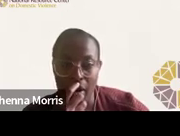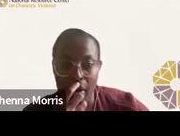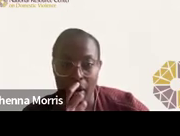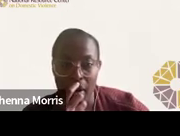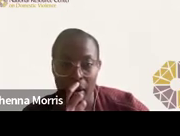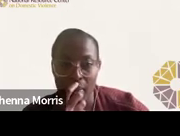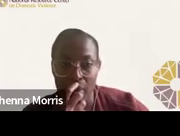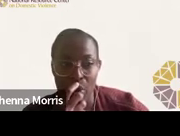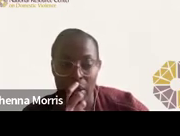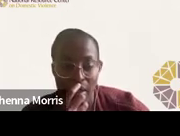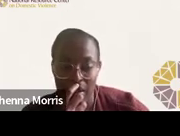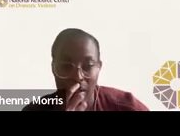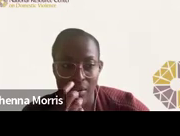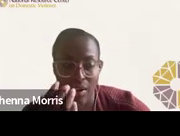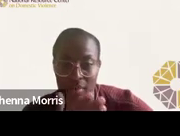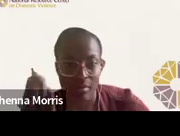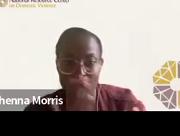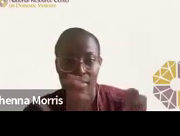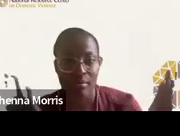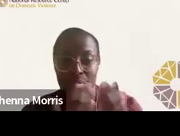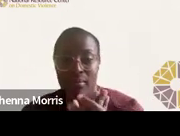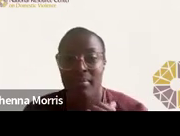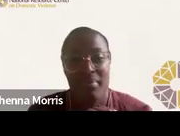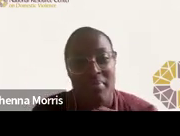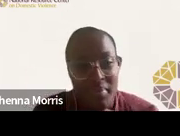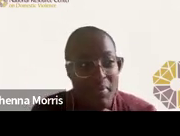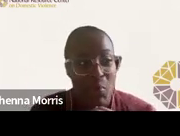the partner to essentially,